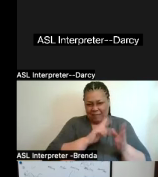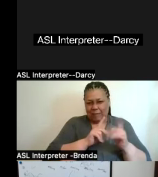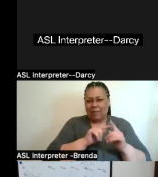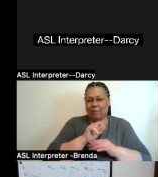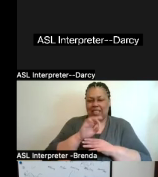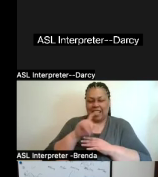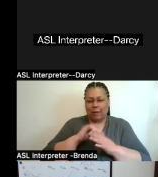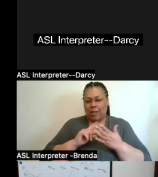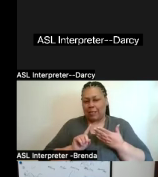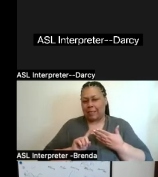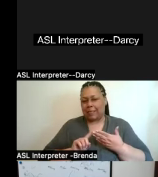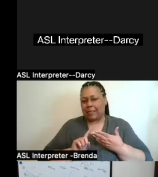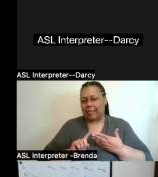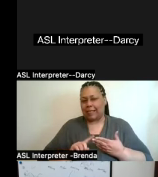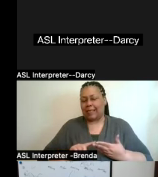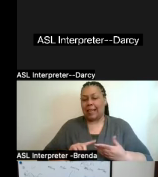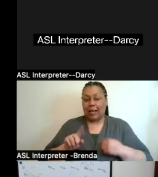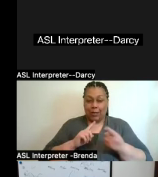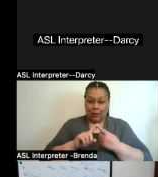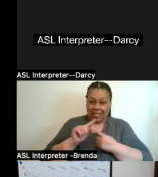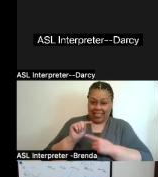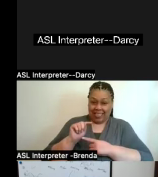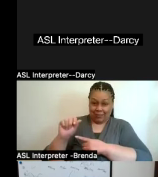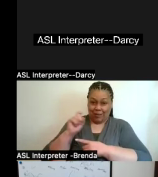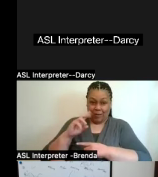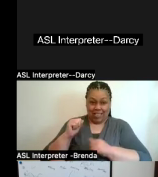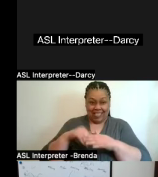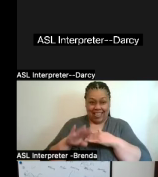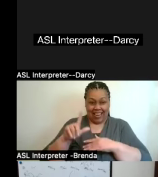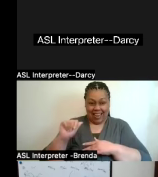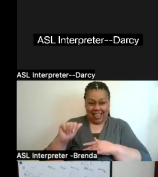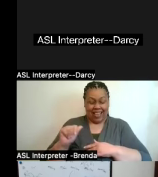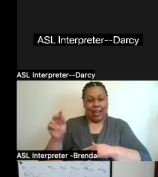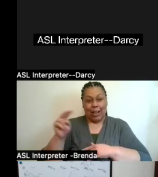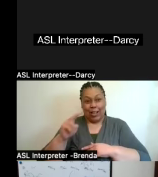little investigation when Taylor Swift was in LA. So if you go to the next slide.